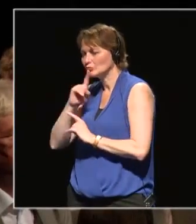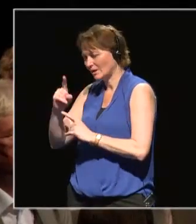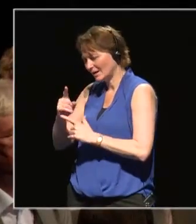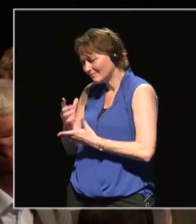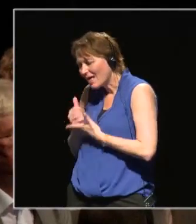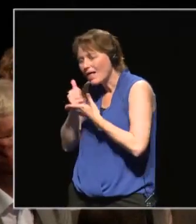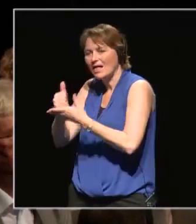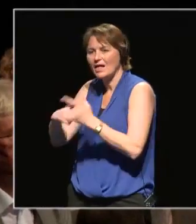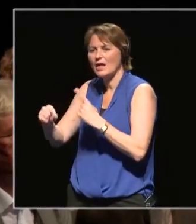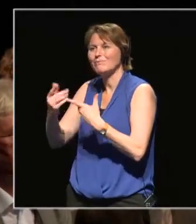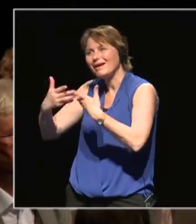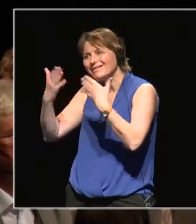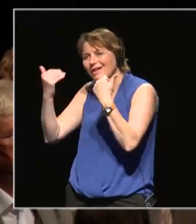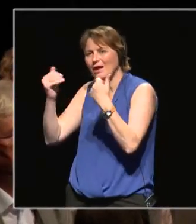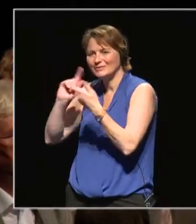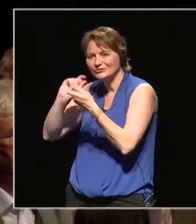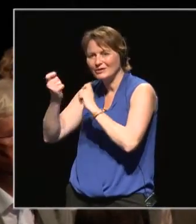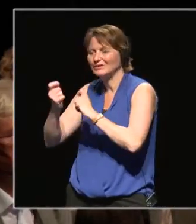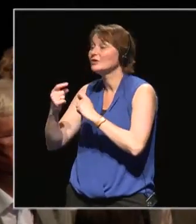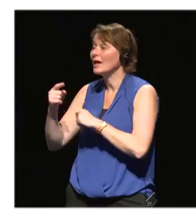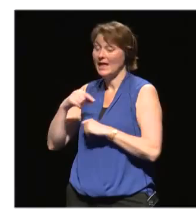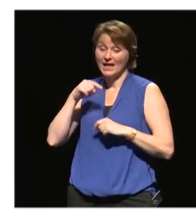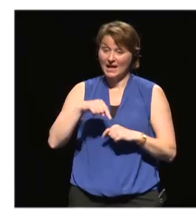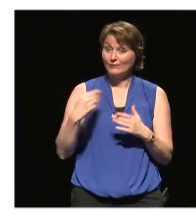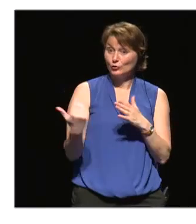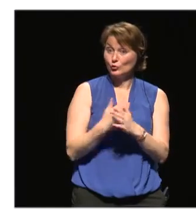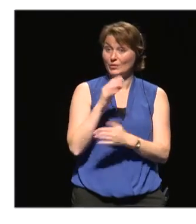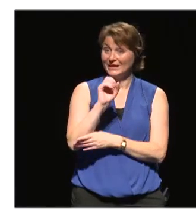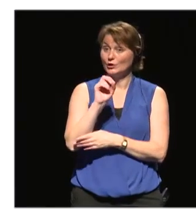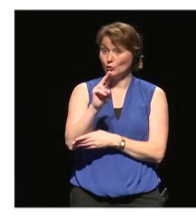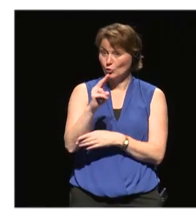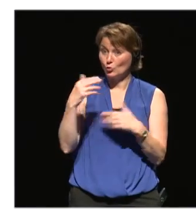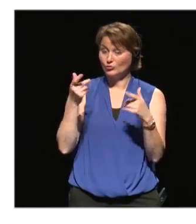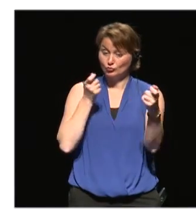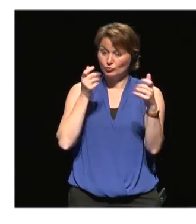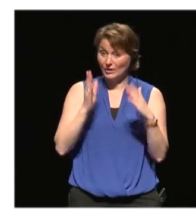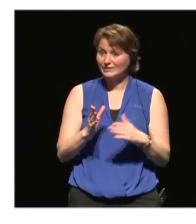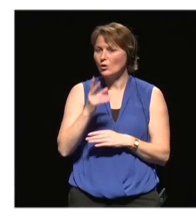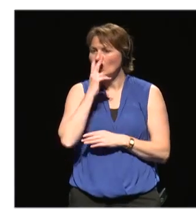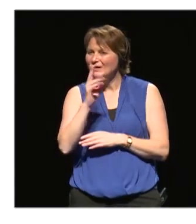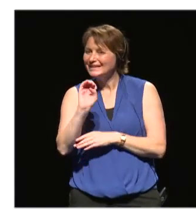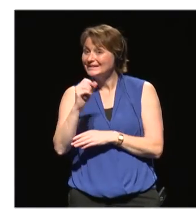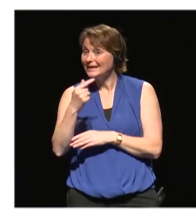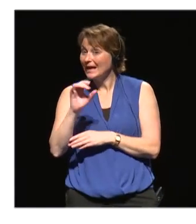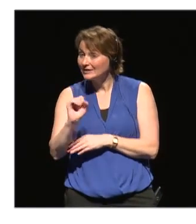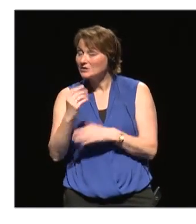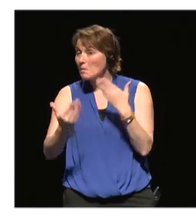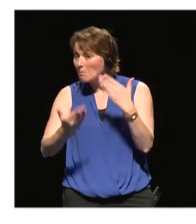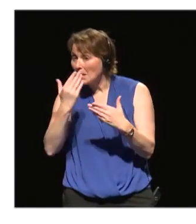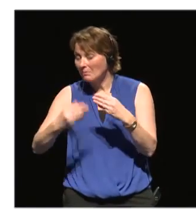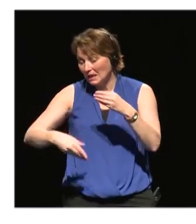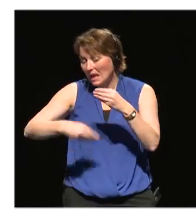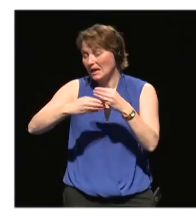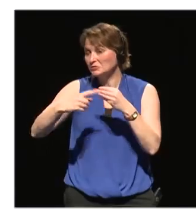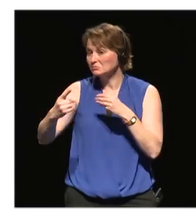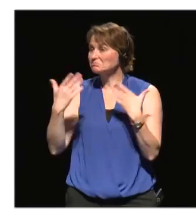finance challenge. We have a directive coming up here in the EU, looking at ETS. Can that play a role in providing some of that extra climate finance?